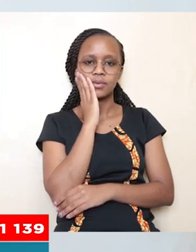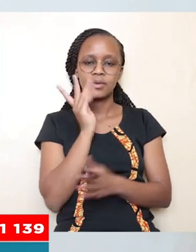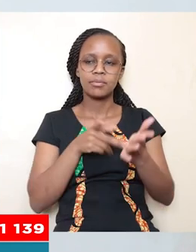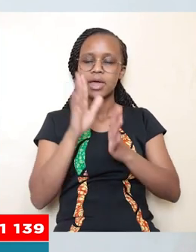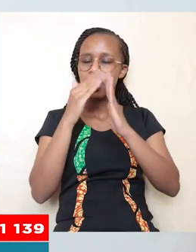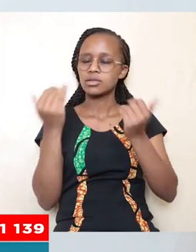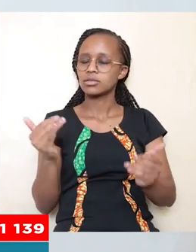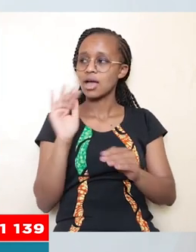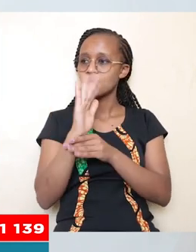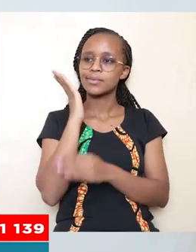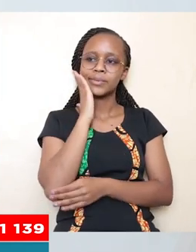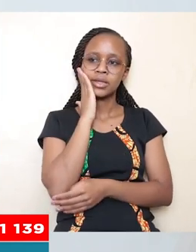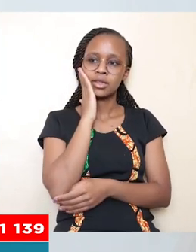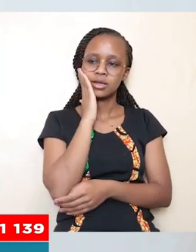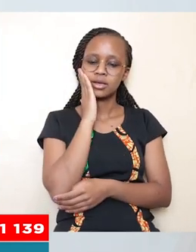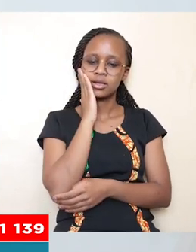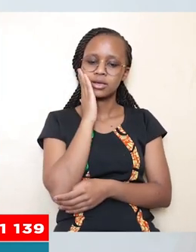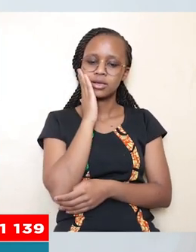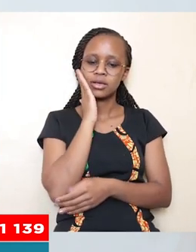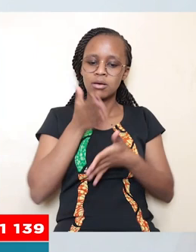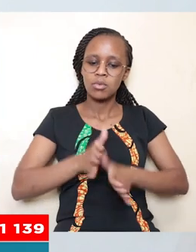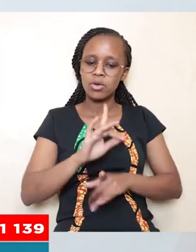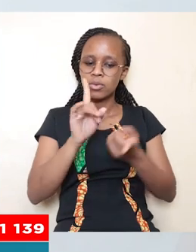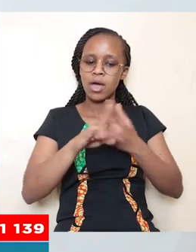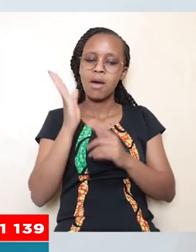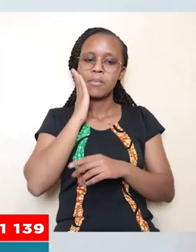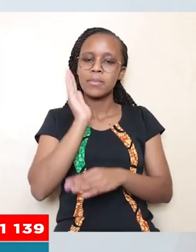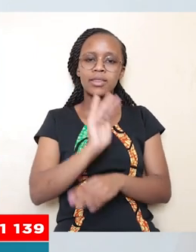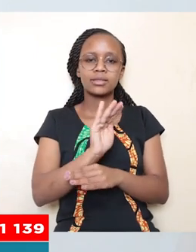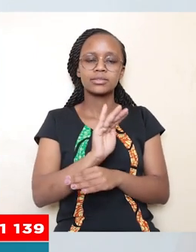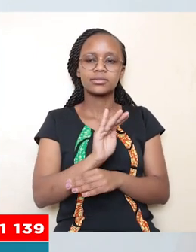Tutanunua nyumba lini, tuulize mam. Tutazaa lini, tuulize mam.